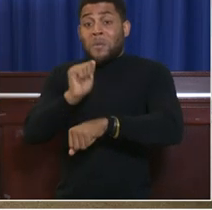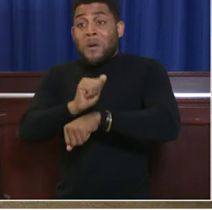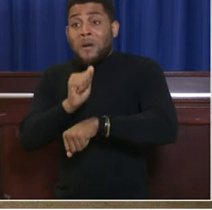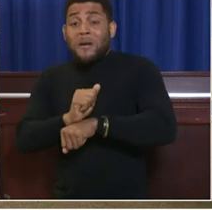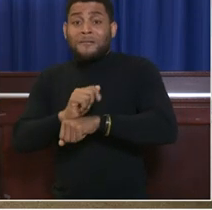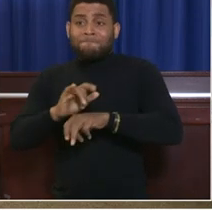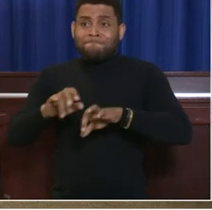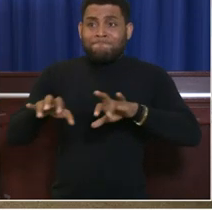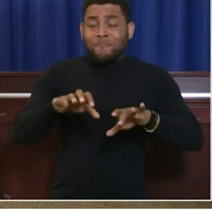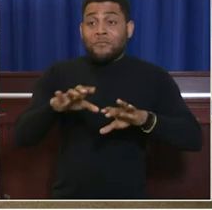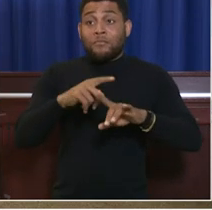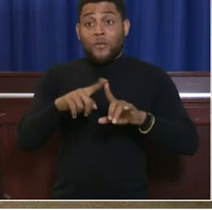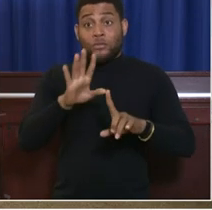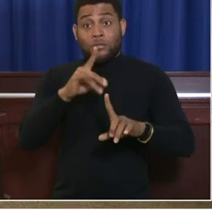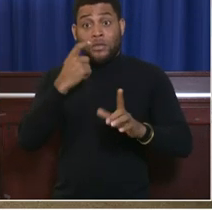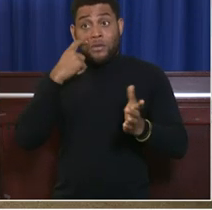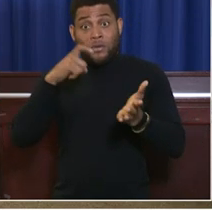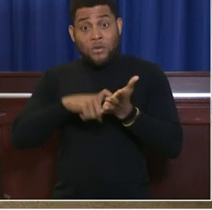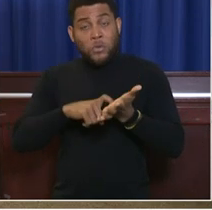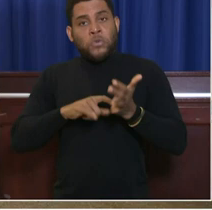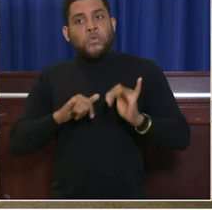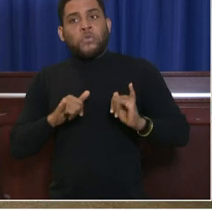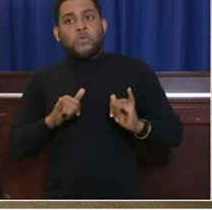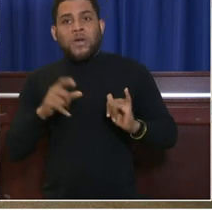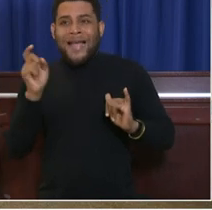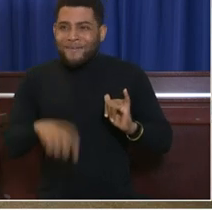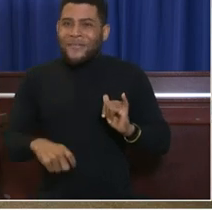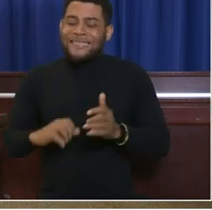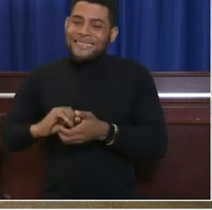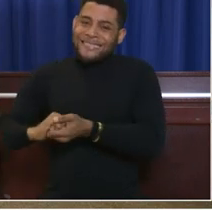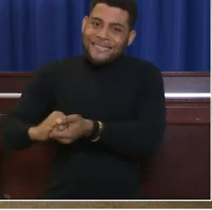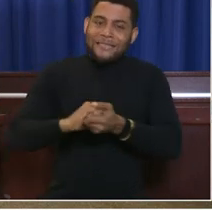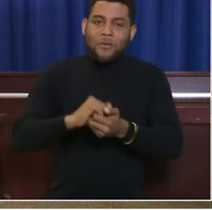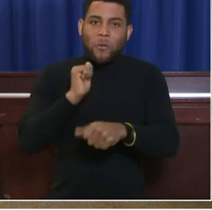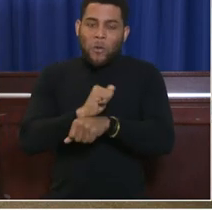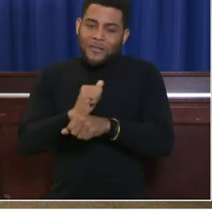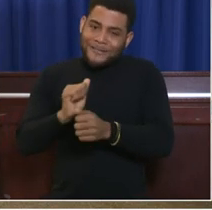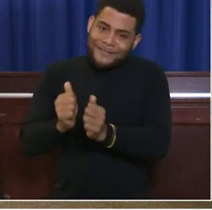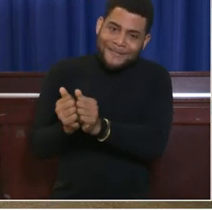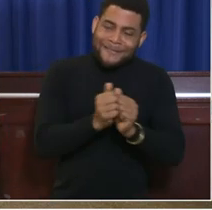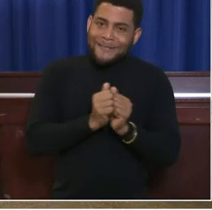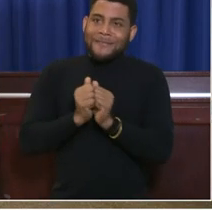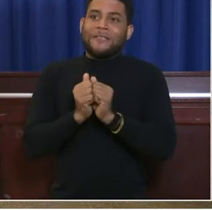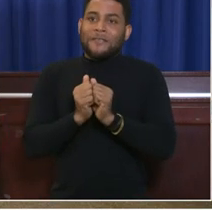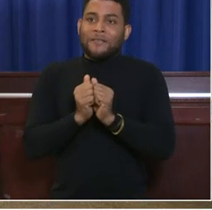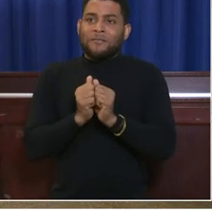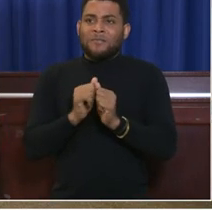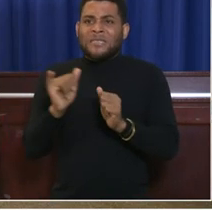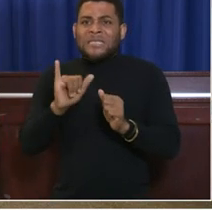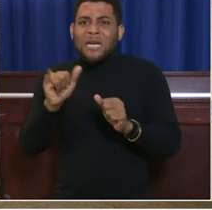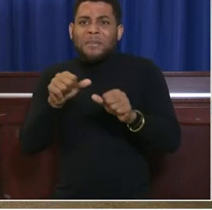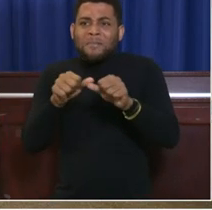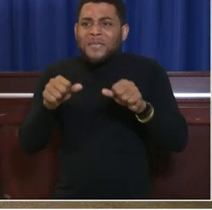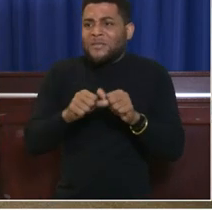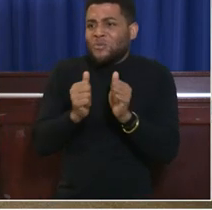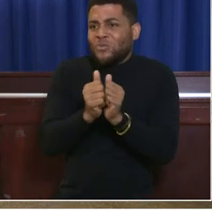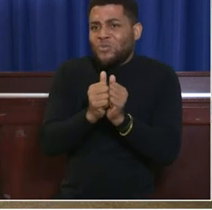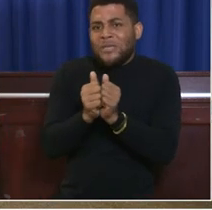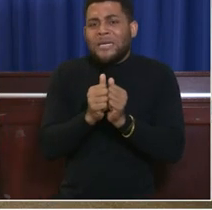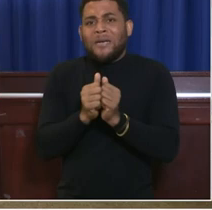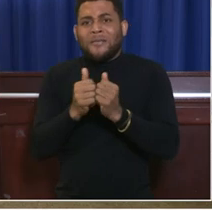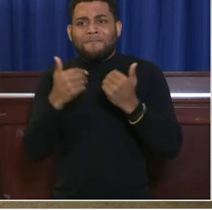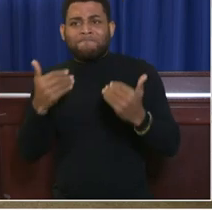effect that happens when our people are sitting and working together in the same space, Each of these agencies has unique